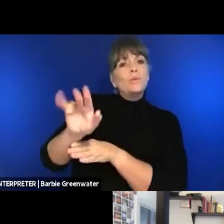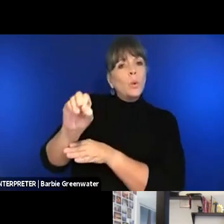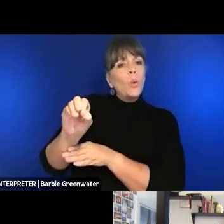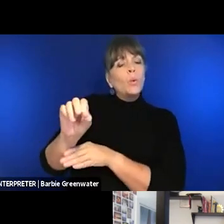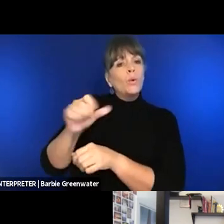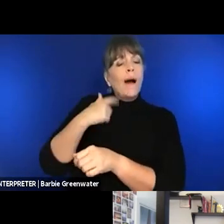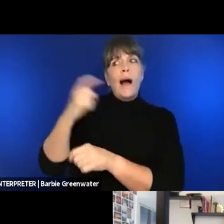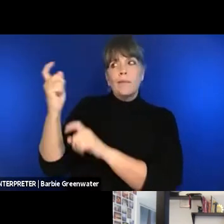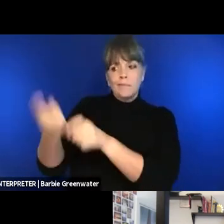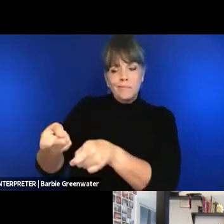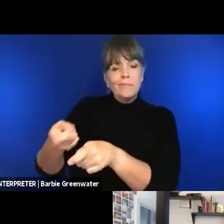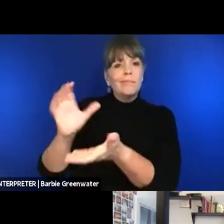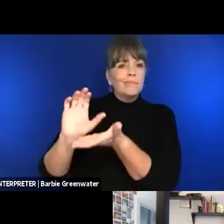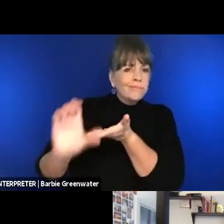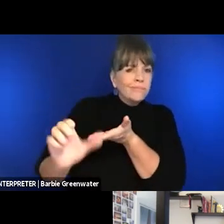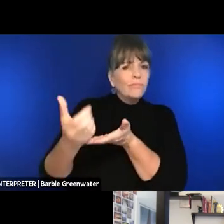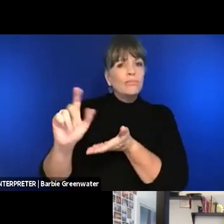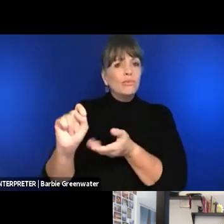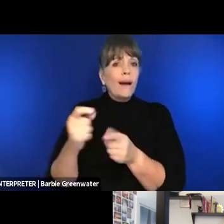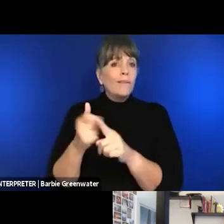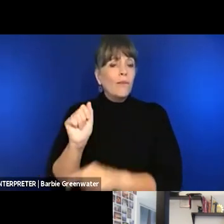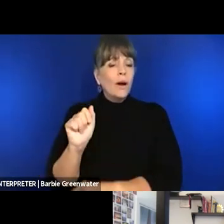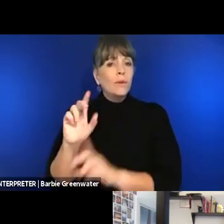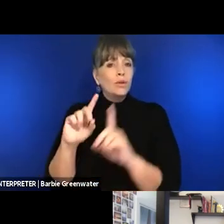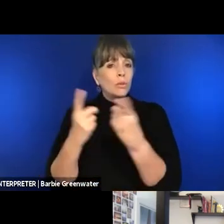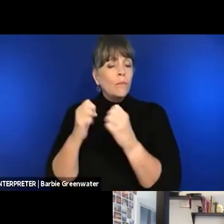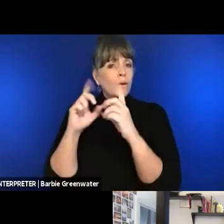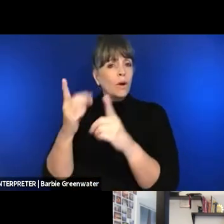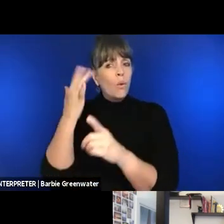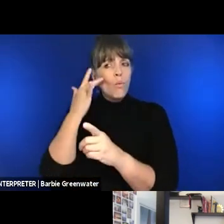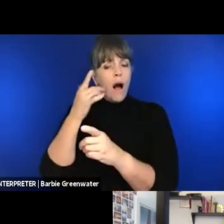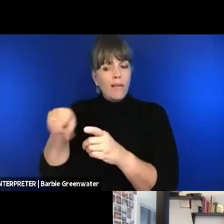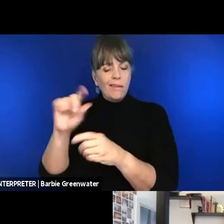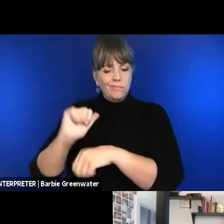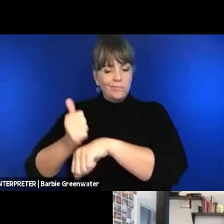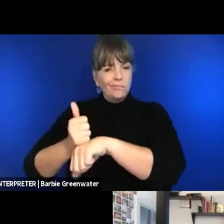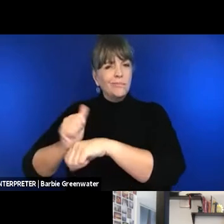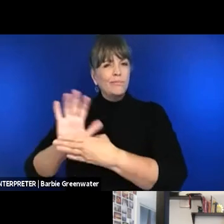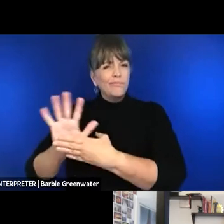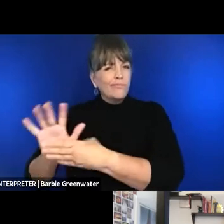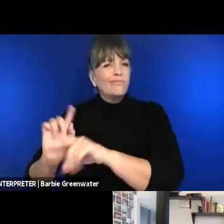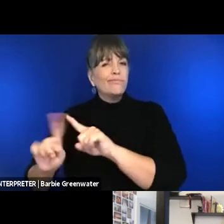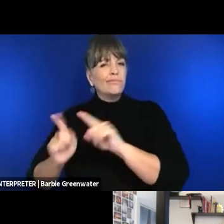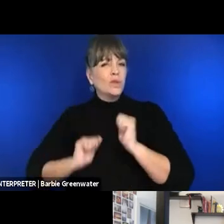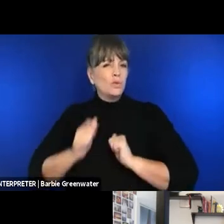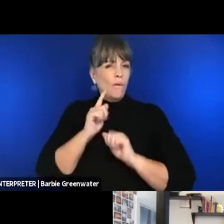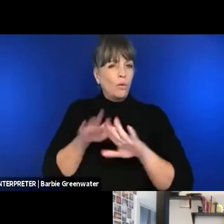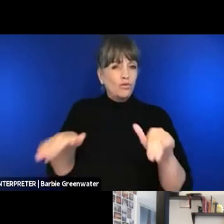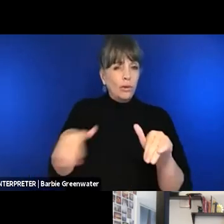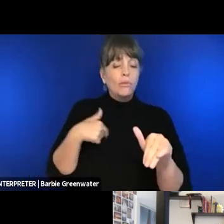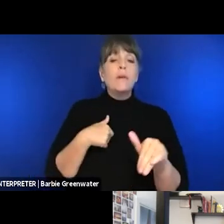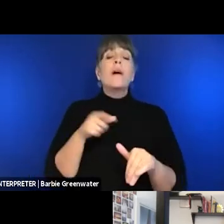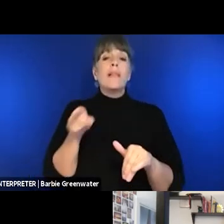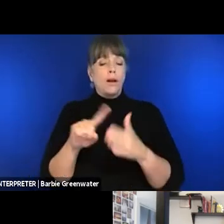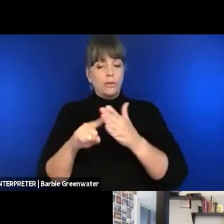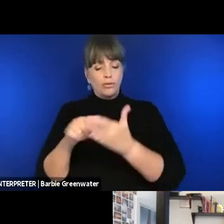of Education, where we were doing a lot of children's programming. And started to learn about that. I have a documentary film